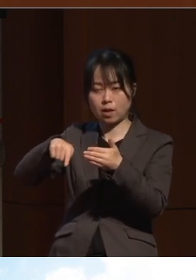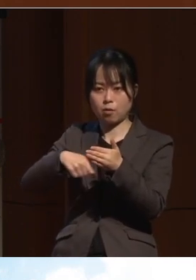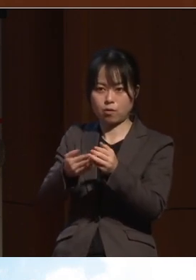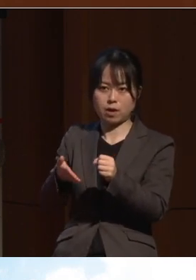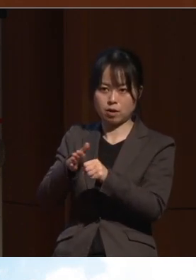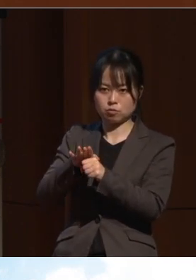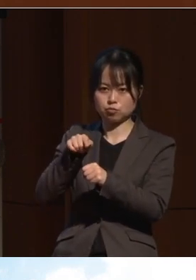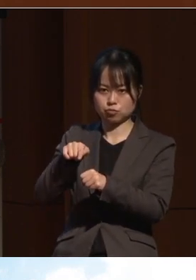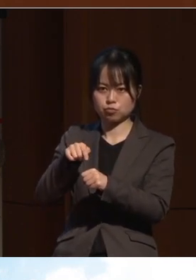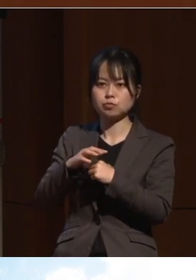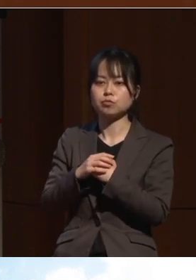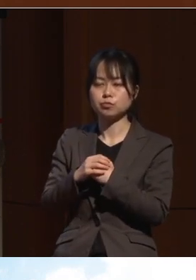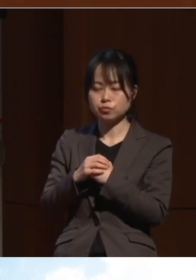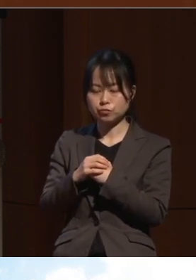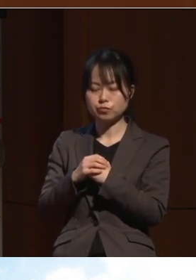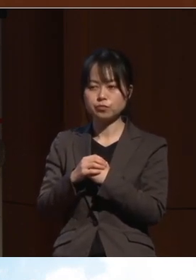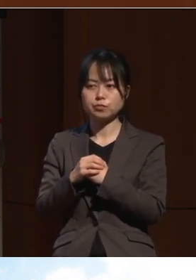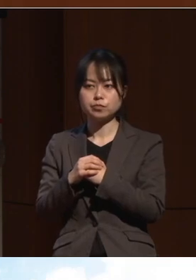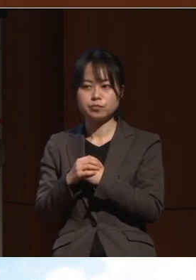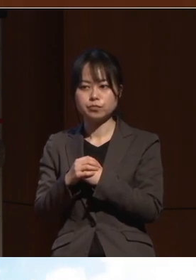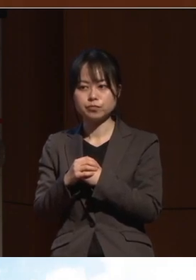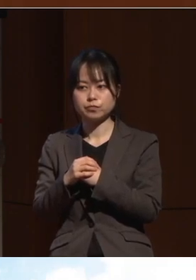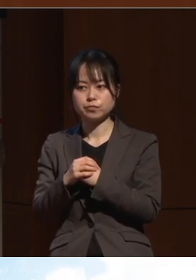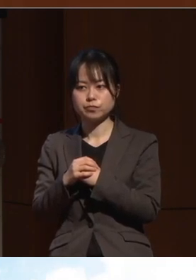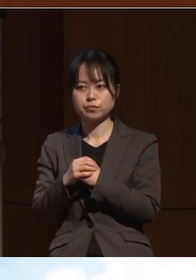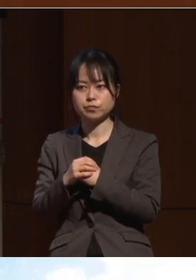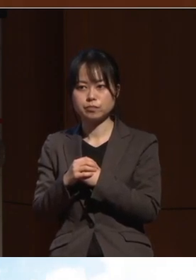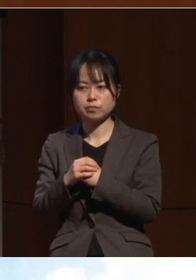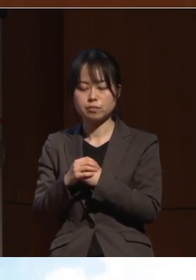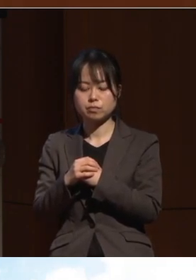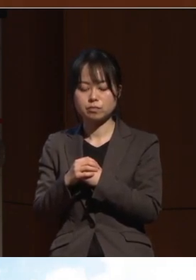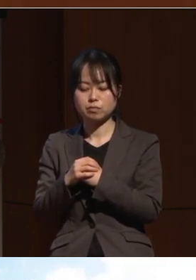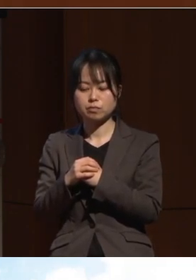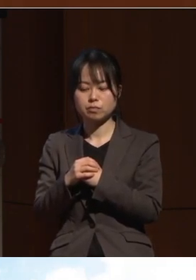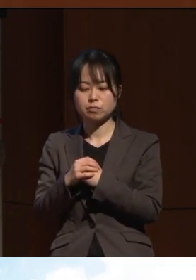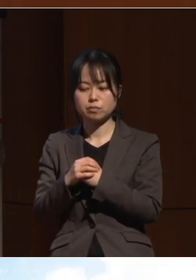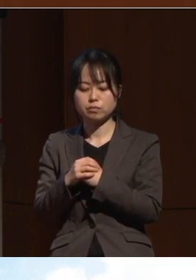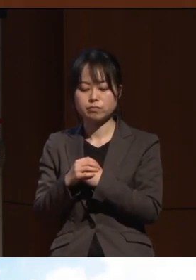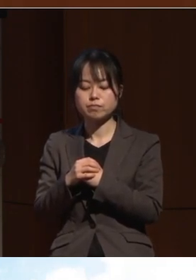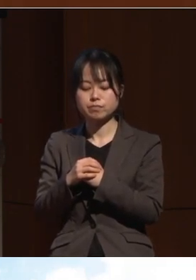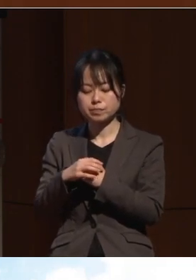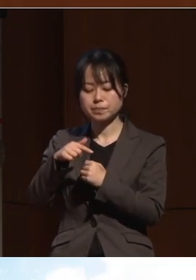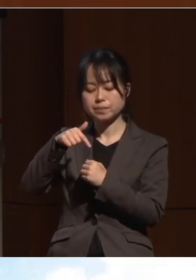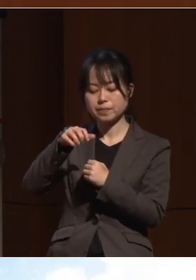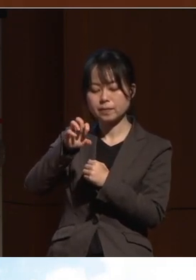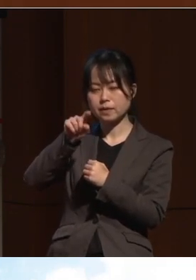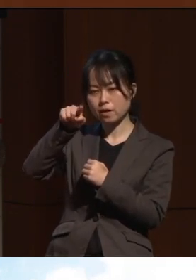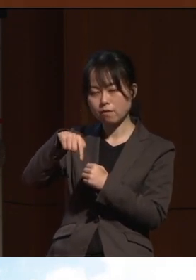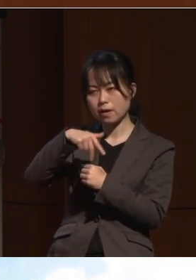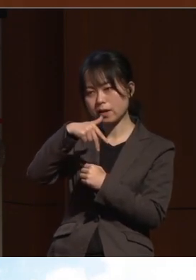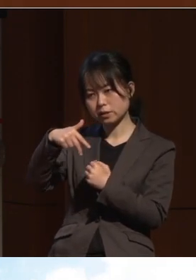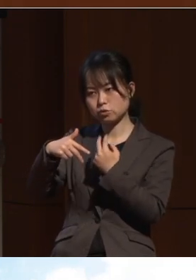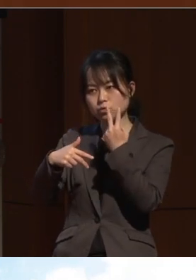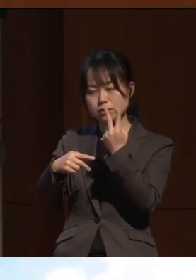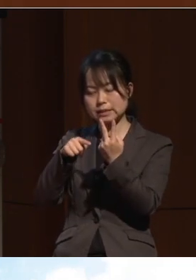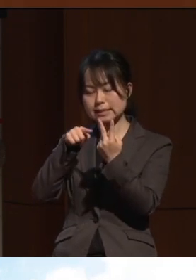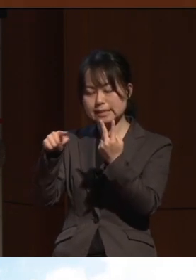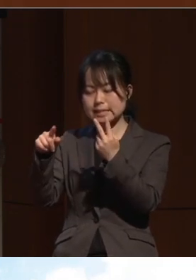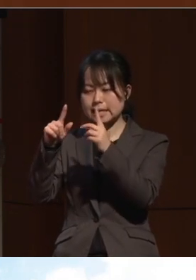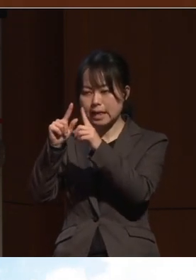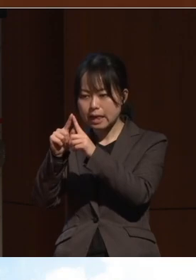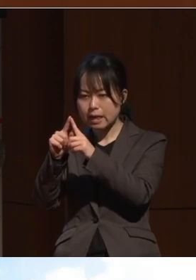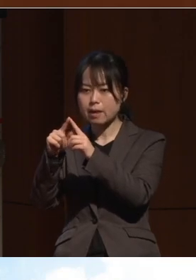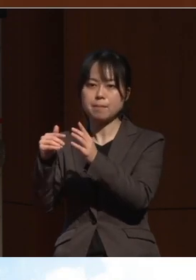UK. MRC will typically fund up to phase 2A, with NIHR providing funding from phase 2B onwards. But in